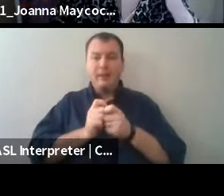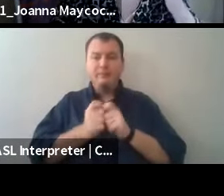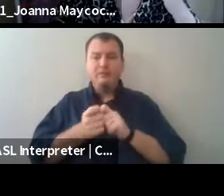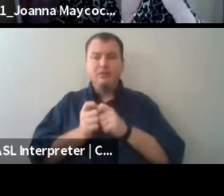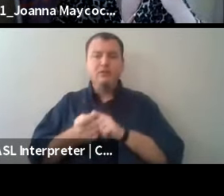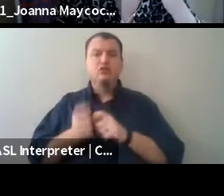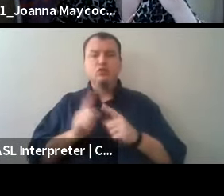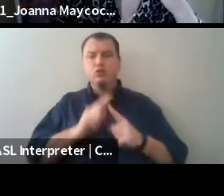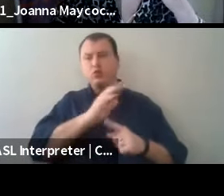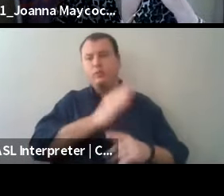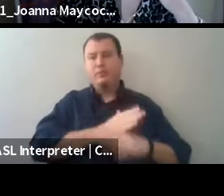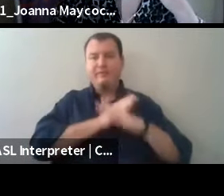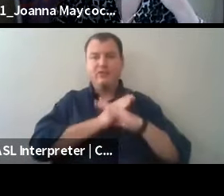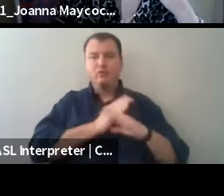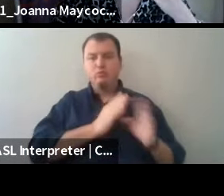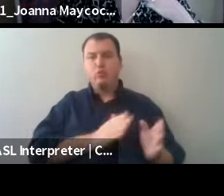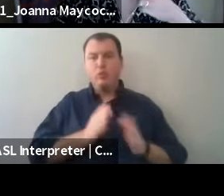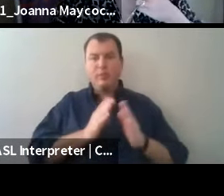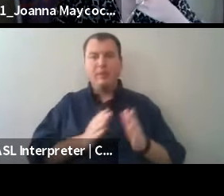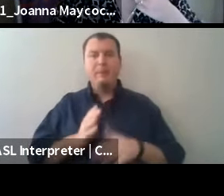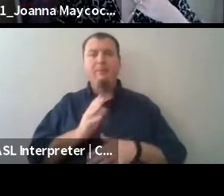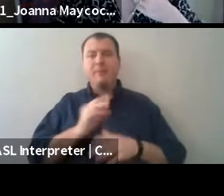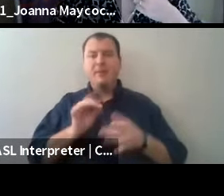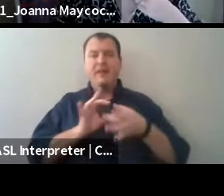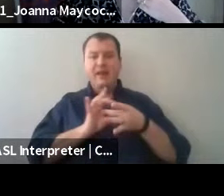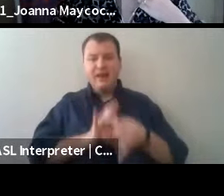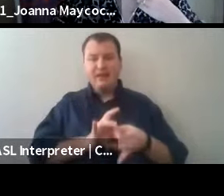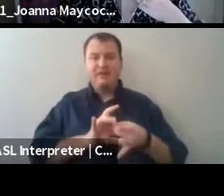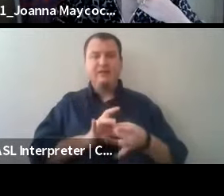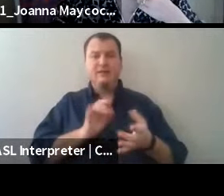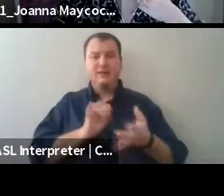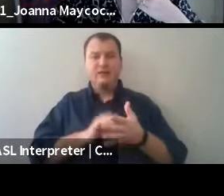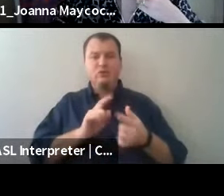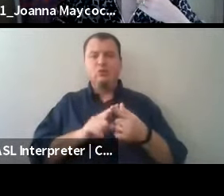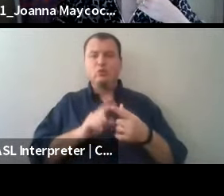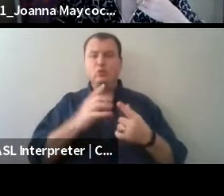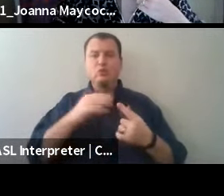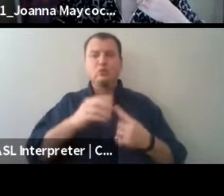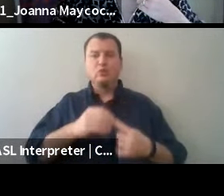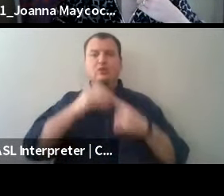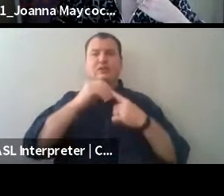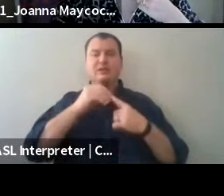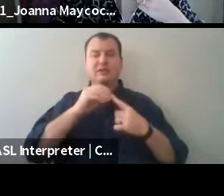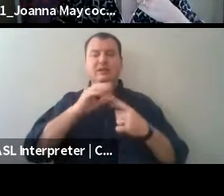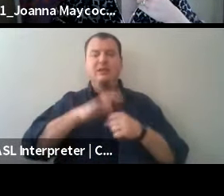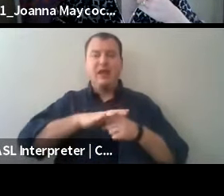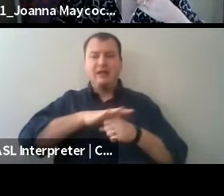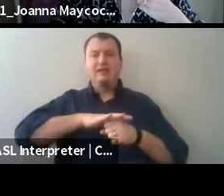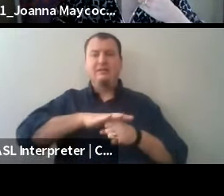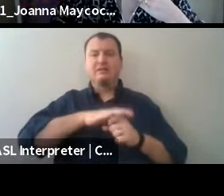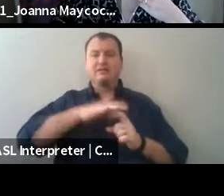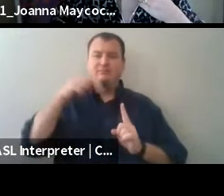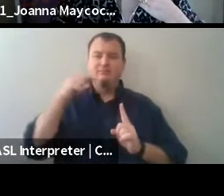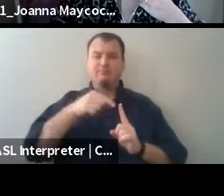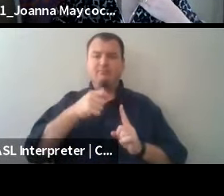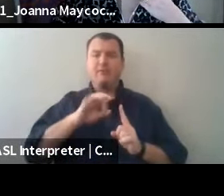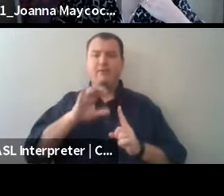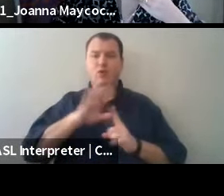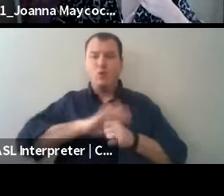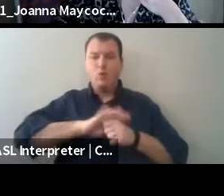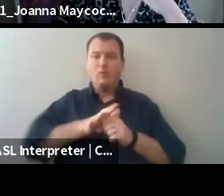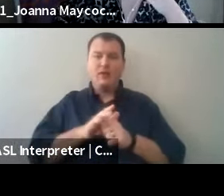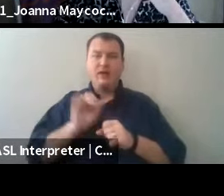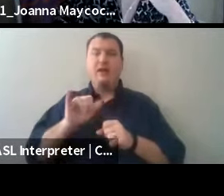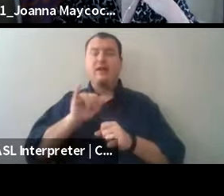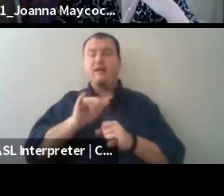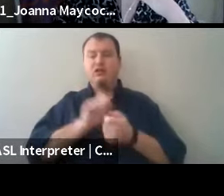your prevention programming. And connecting that to the unique context of COVID-19 and to the substantive changes